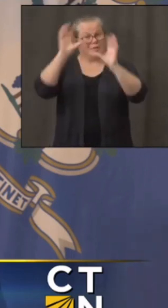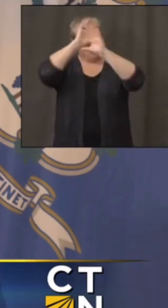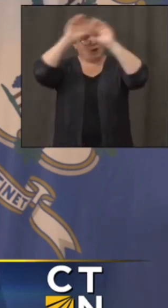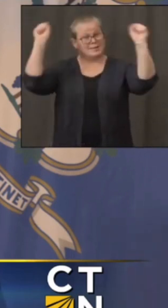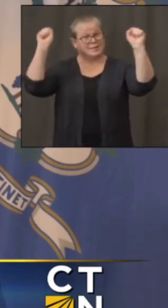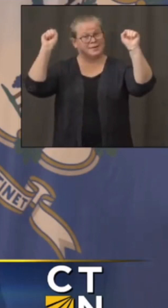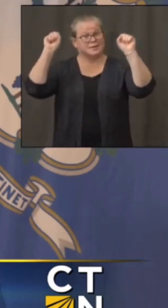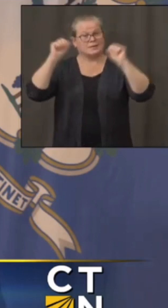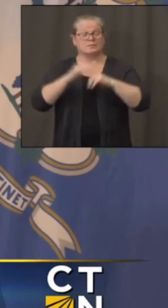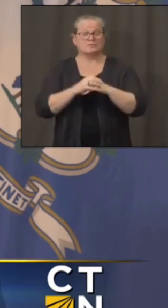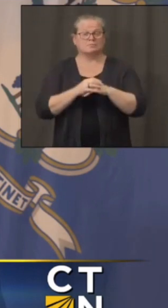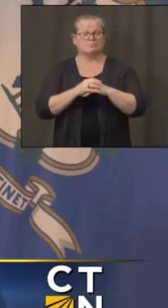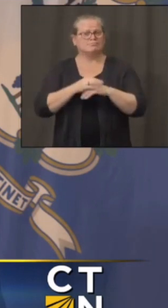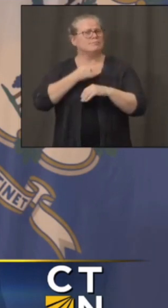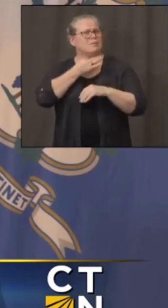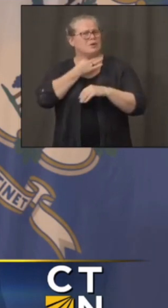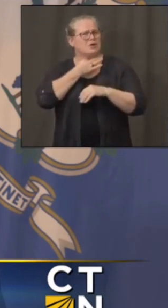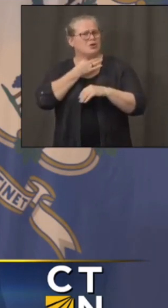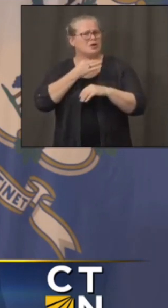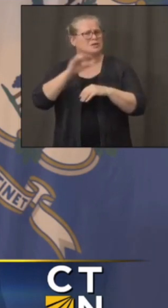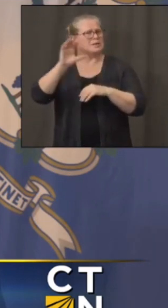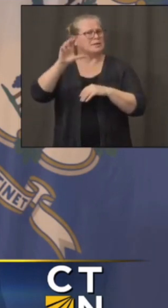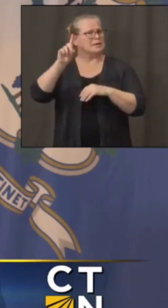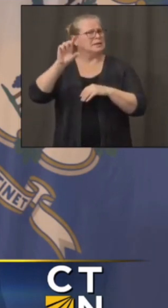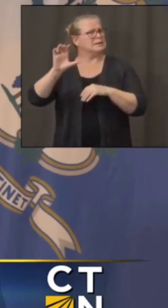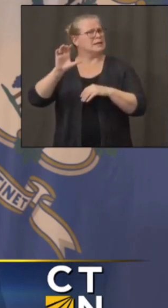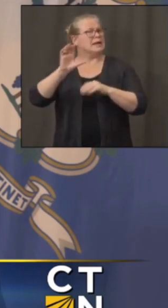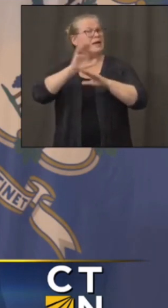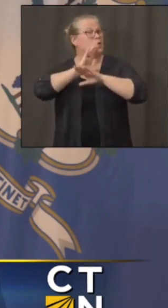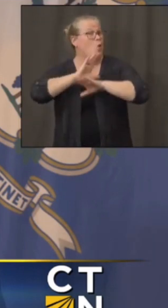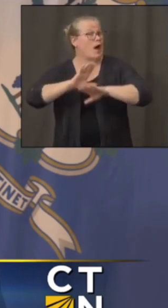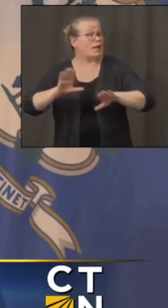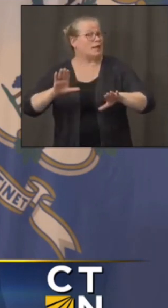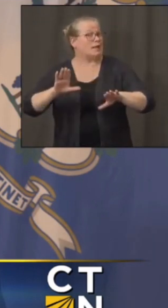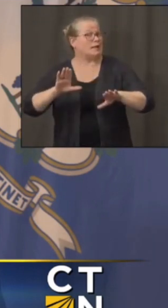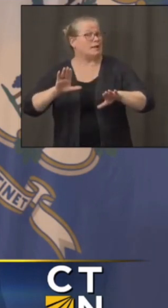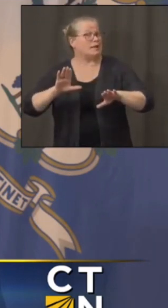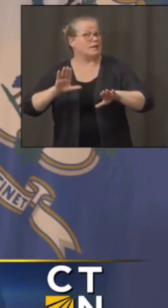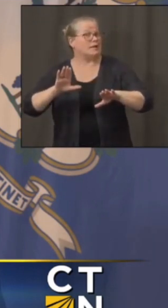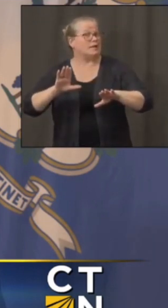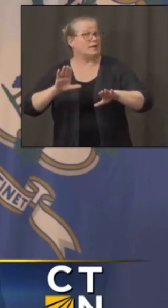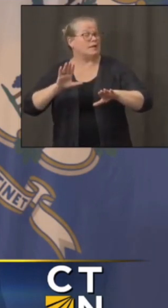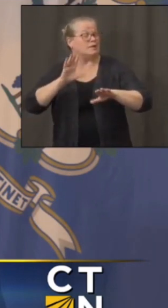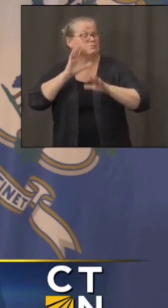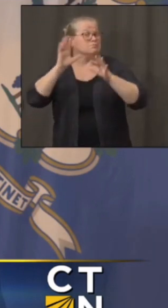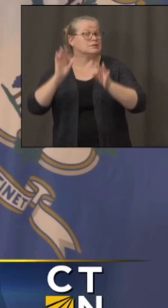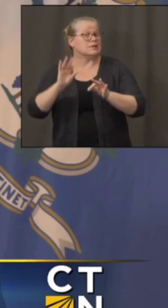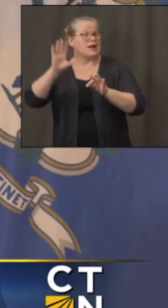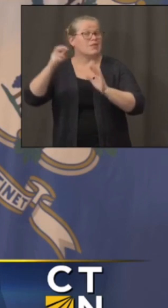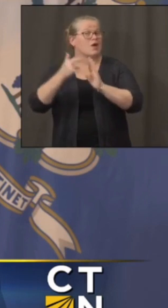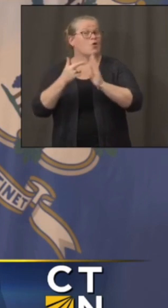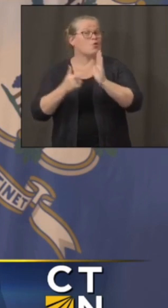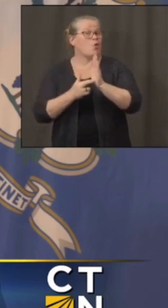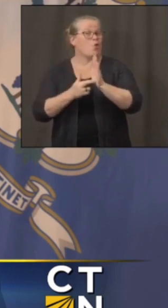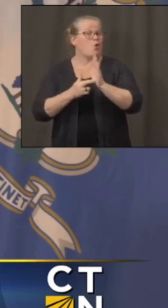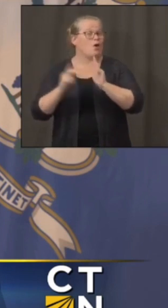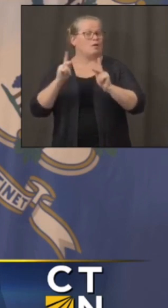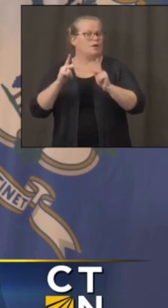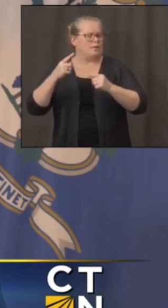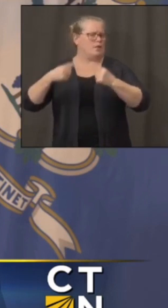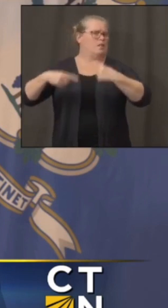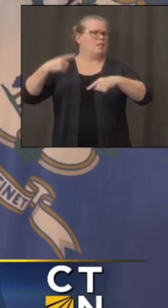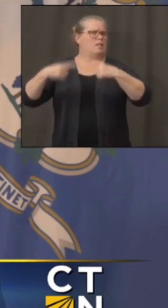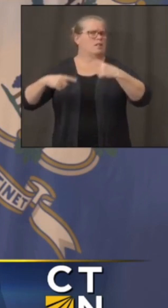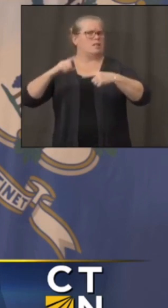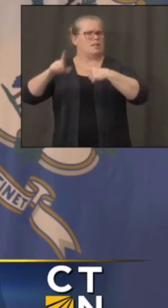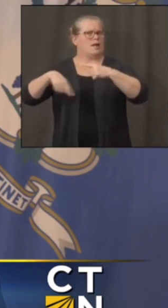was just a coincidence that the CDC quietly came out with this controversial rule regarding